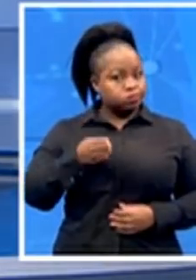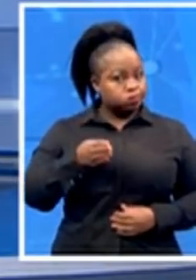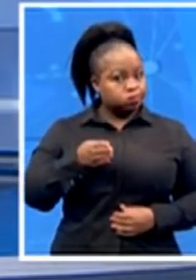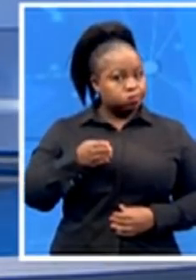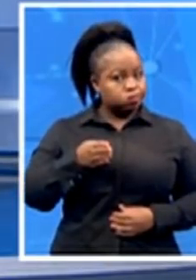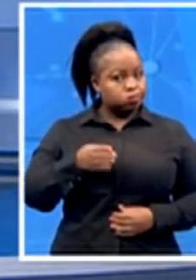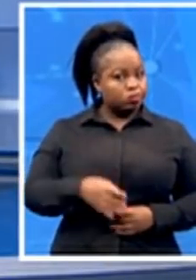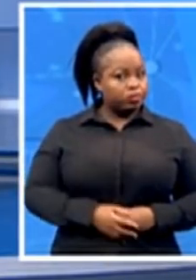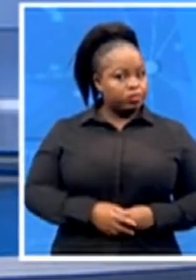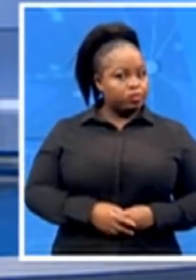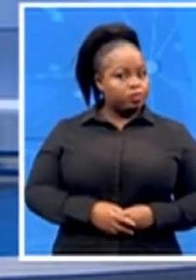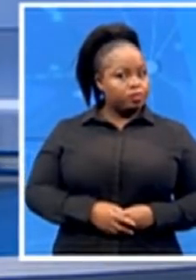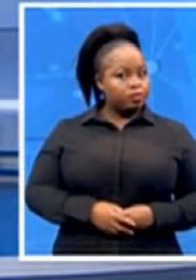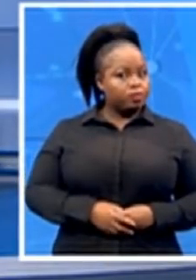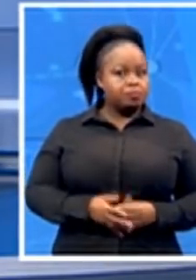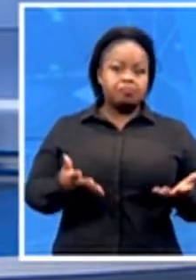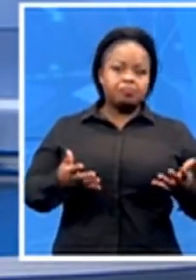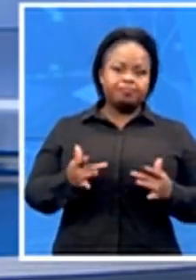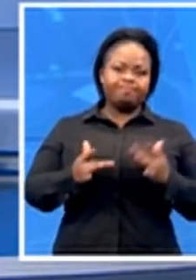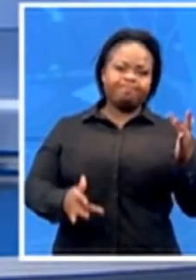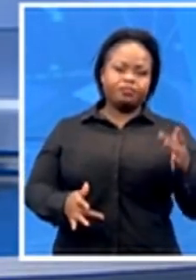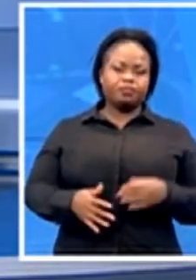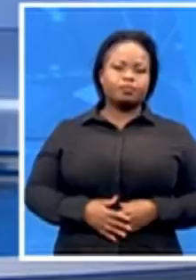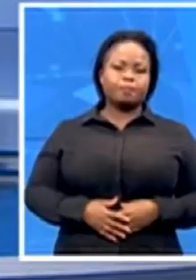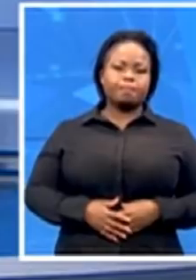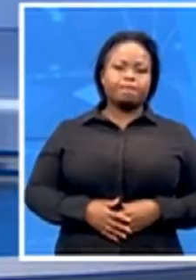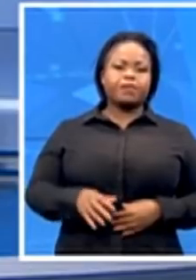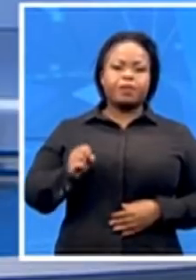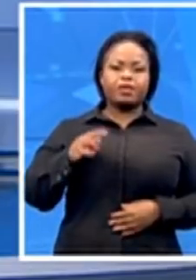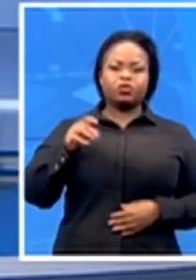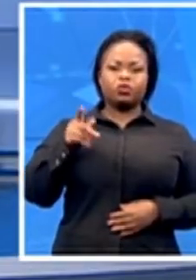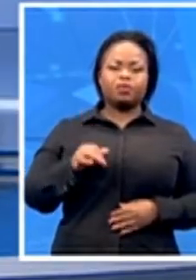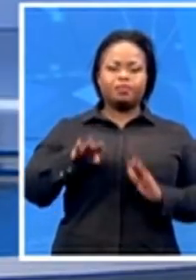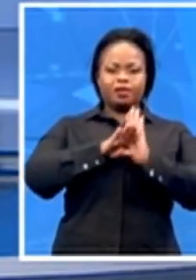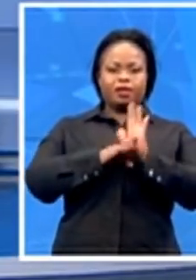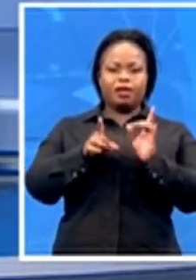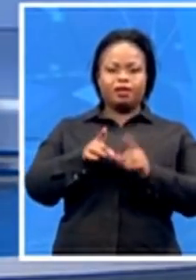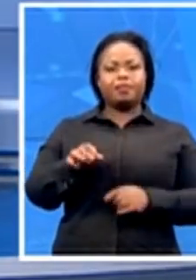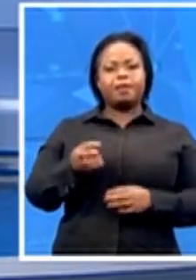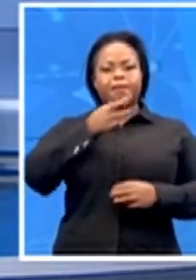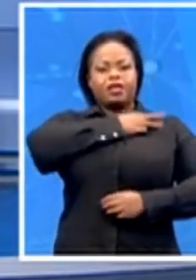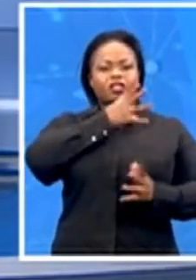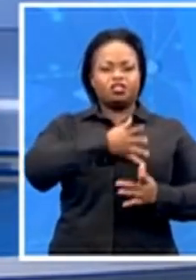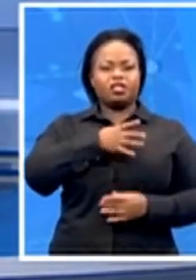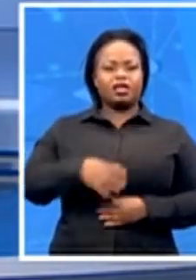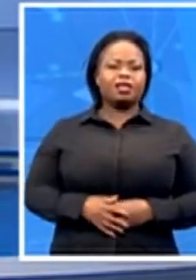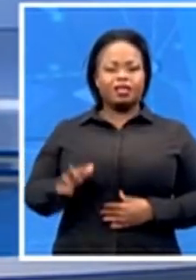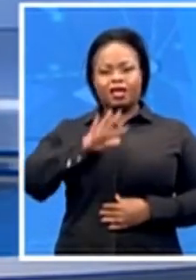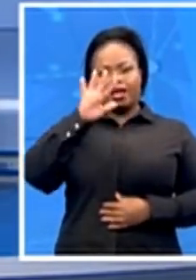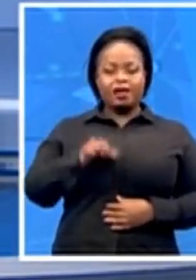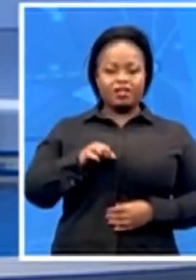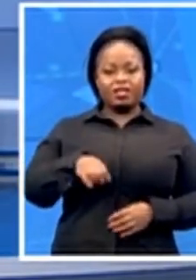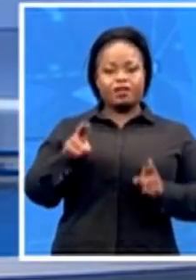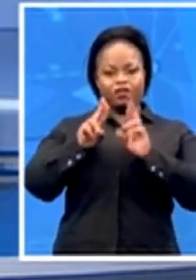Okay, we have lost Themba Masuku there. He's the program manager at the African Policing Civilian Oversight Forum. Well, this forum, as I've mentioned